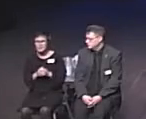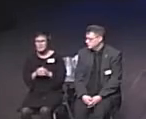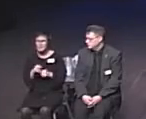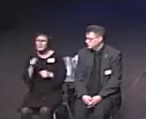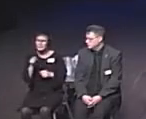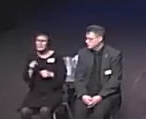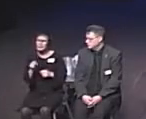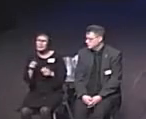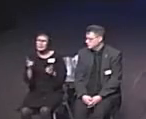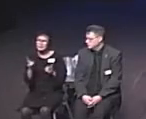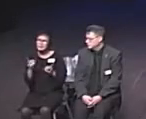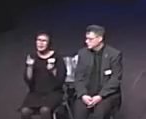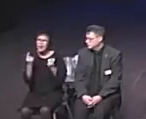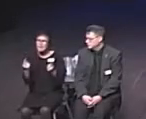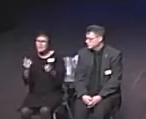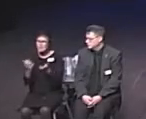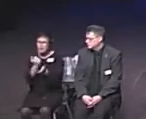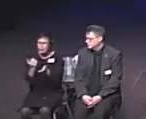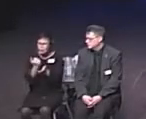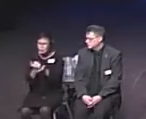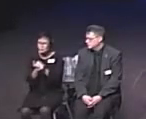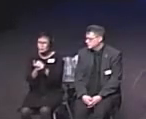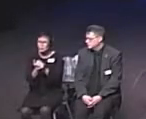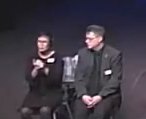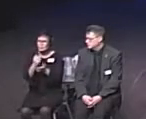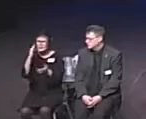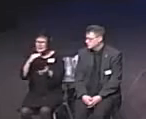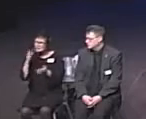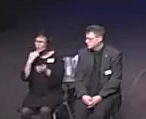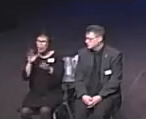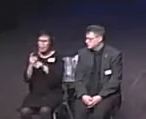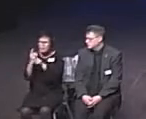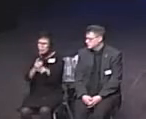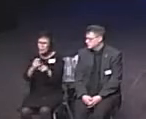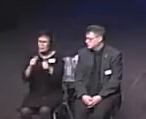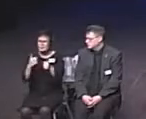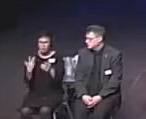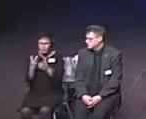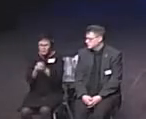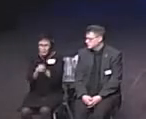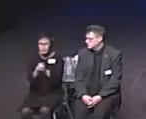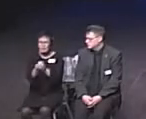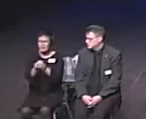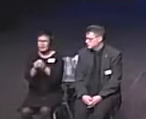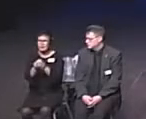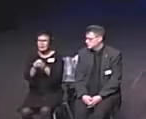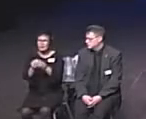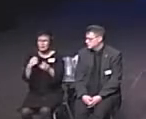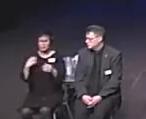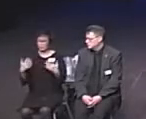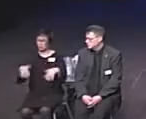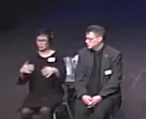extreme opportunity to get all those people involved, and I have to add something. I think it's